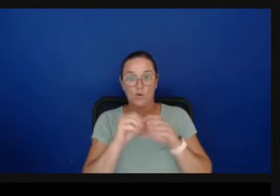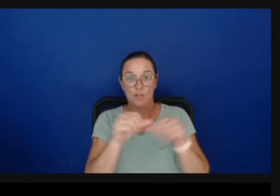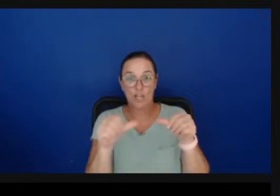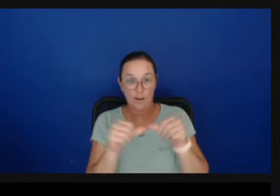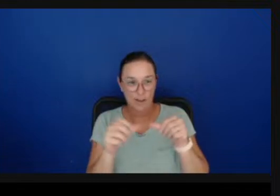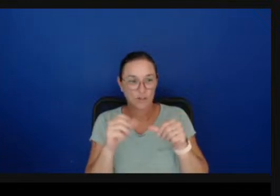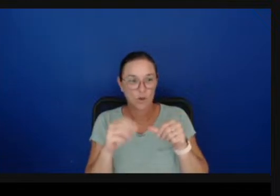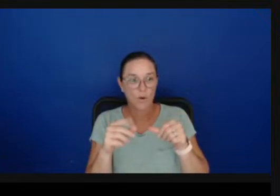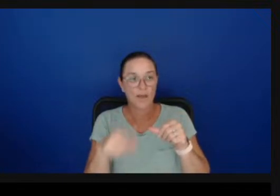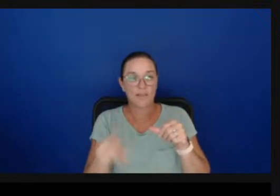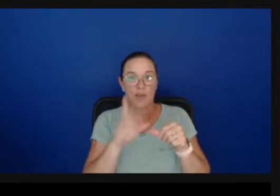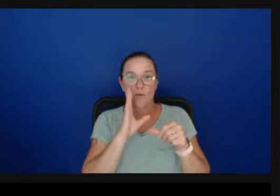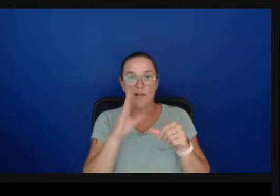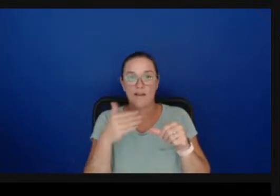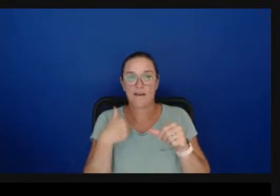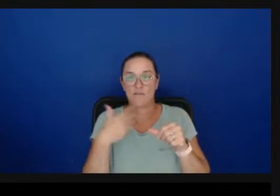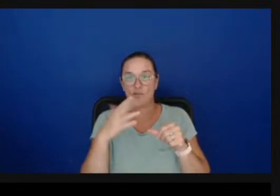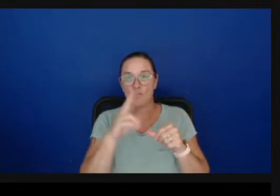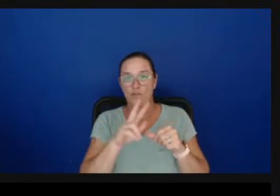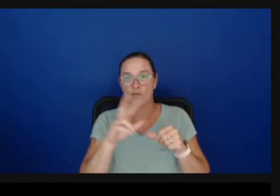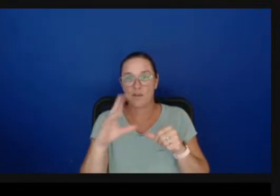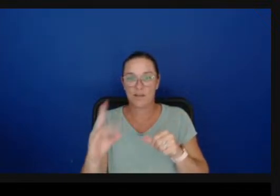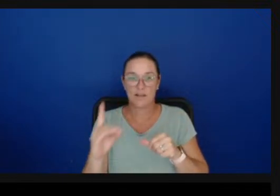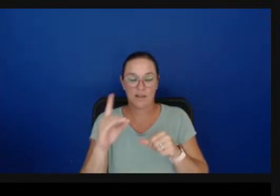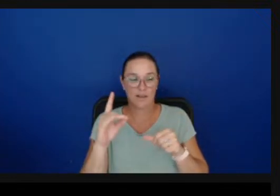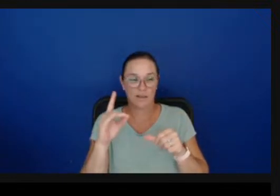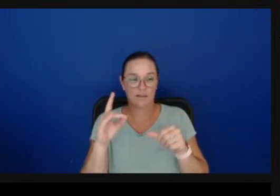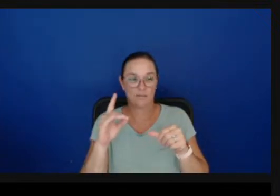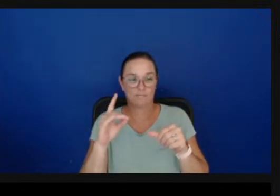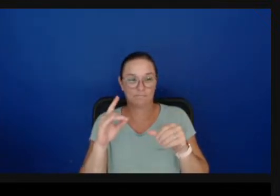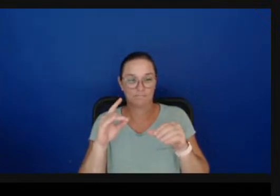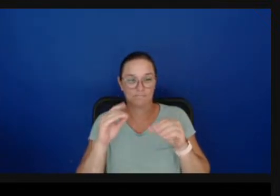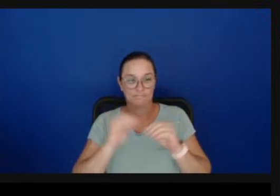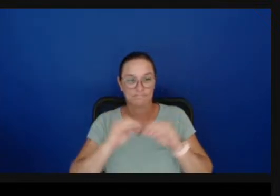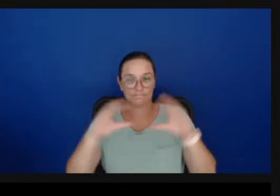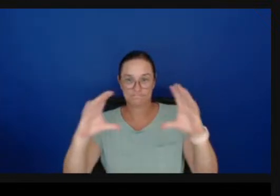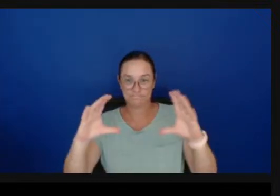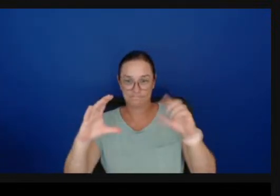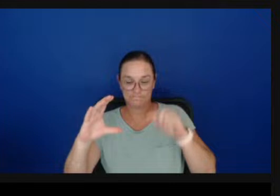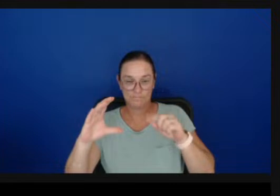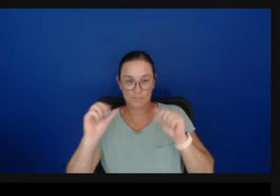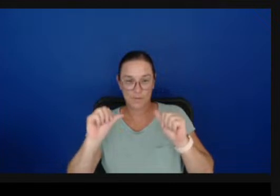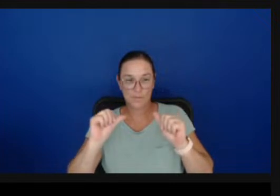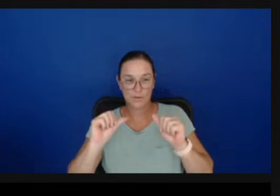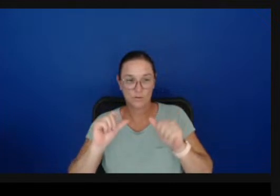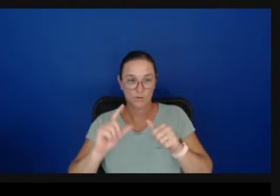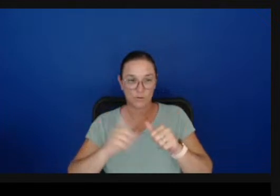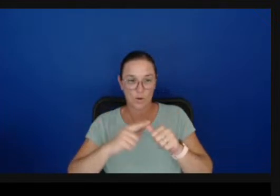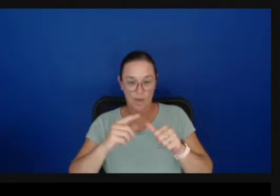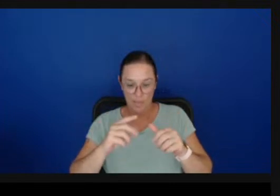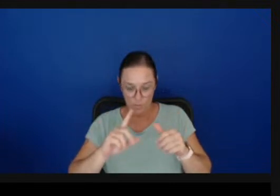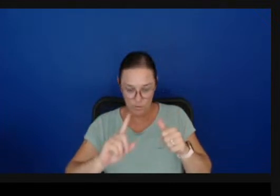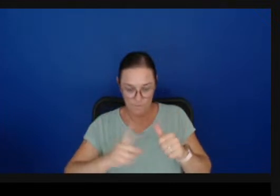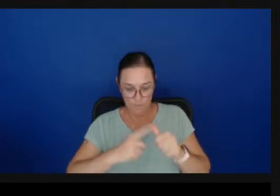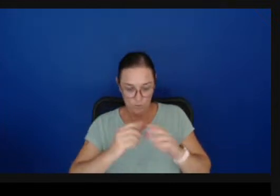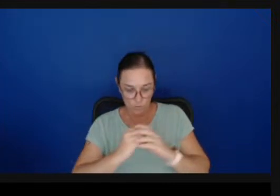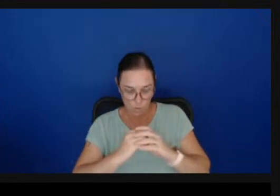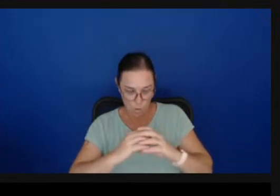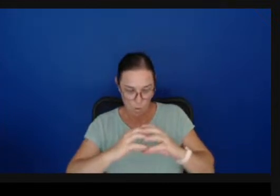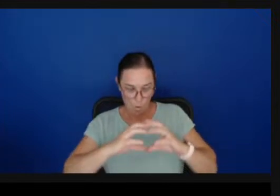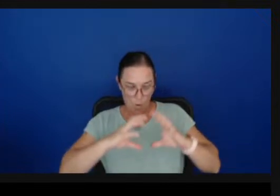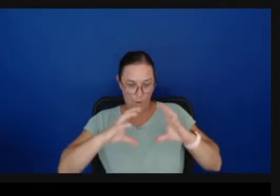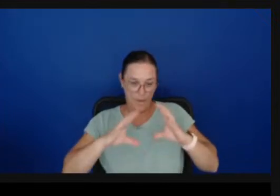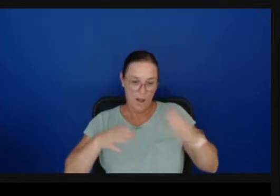they come into their own first Maunaloa swelling, and then opening the path to Makapui, and